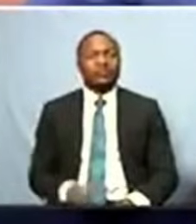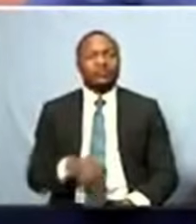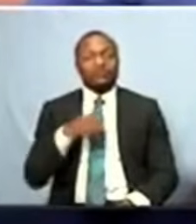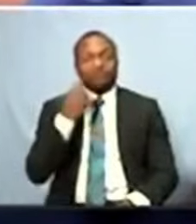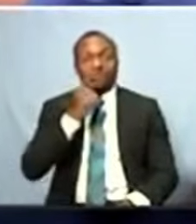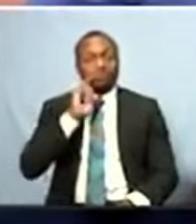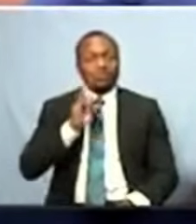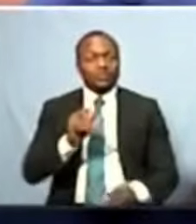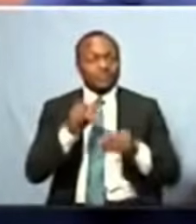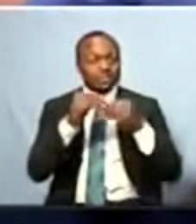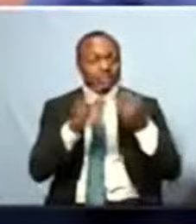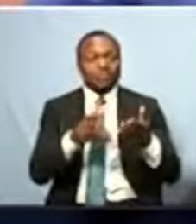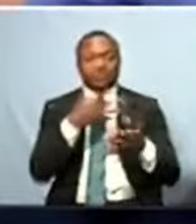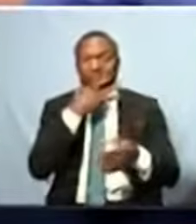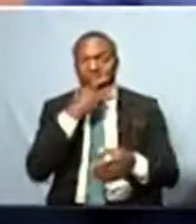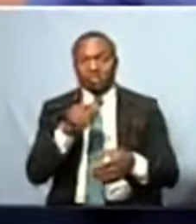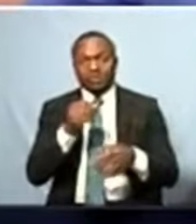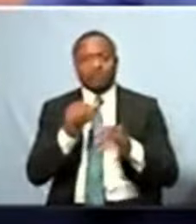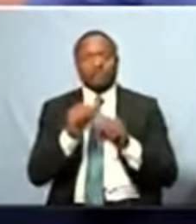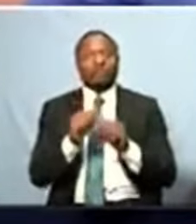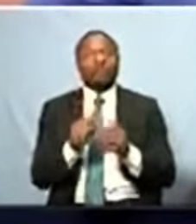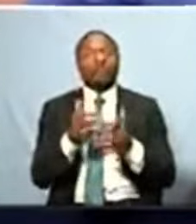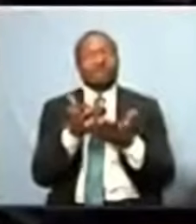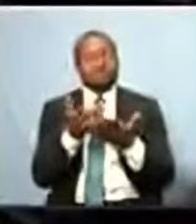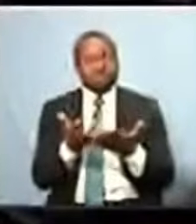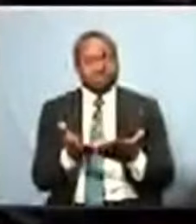or the Executive? Thank you.